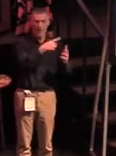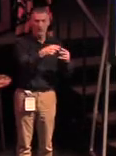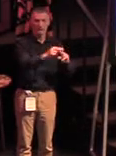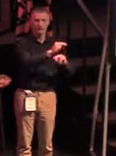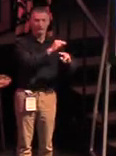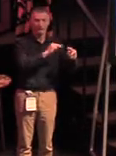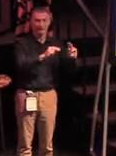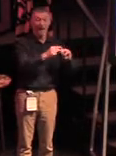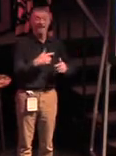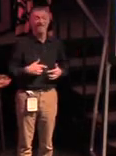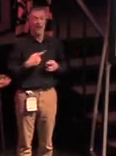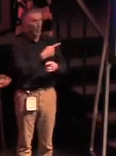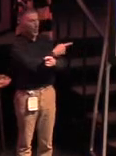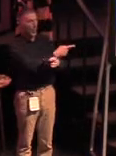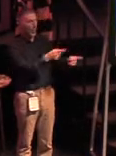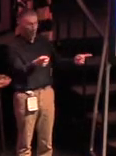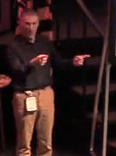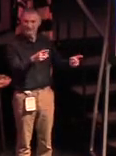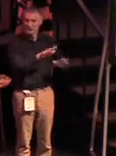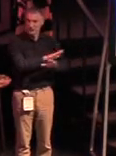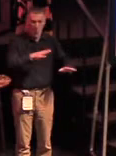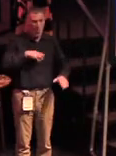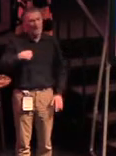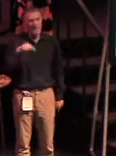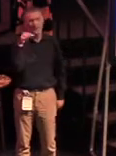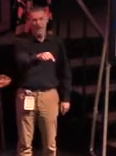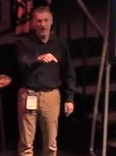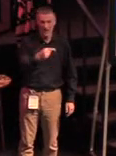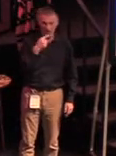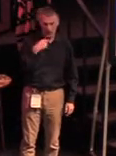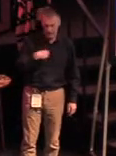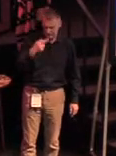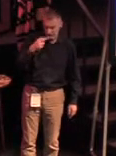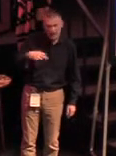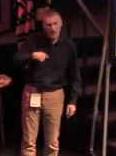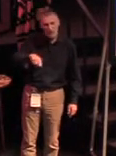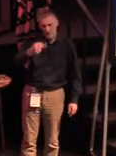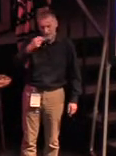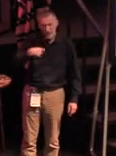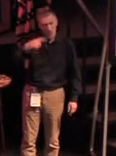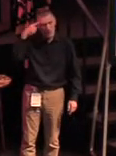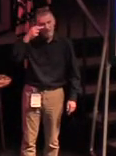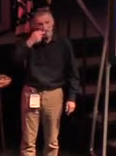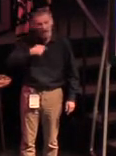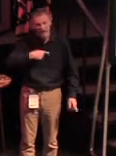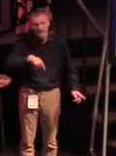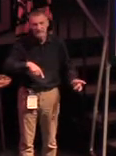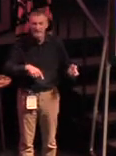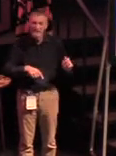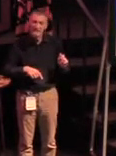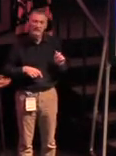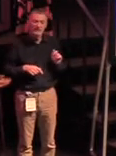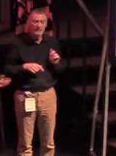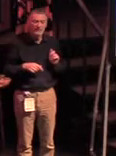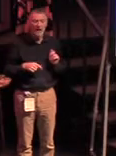well, this is what I felt anyway, everyone there didn't want me to be there. Everyone there felt that I was a fraud and that I didn't deserve to have that job. So I